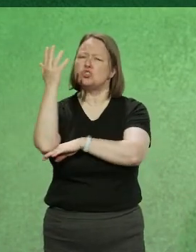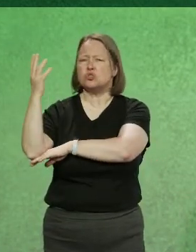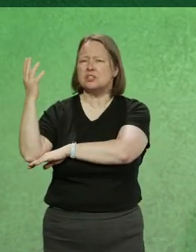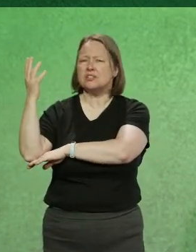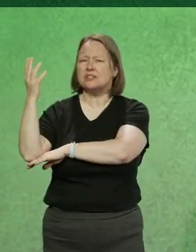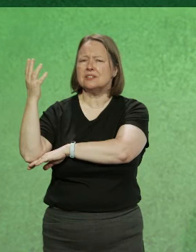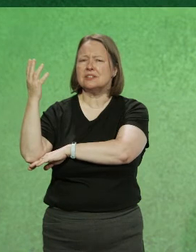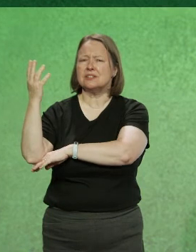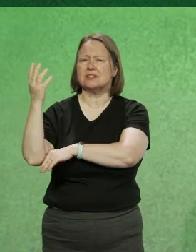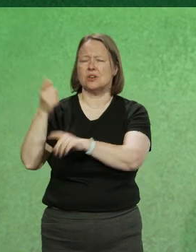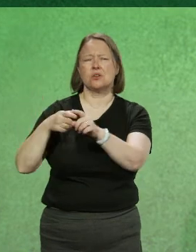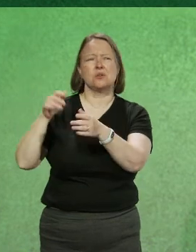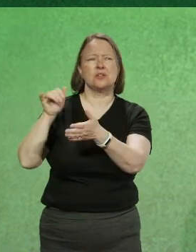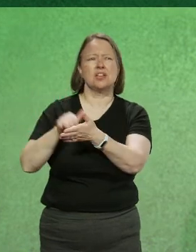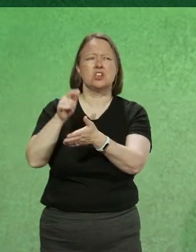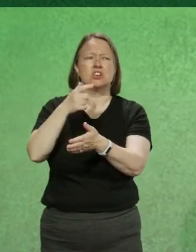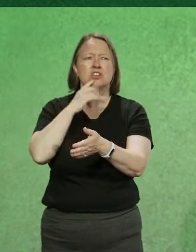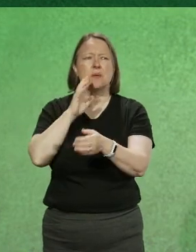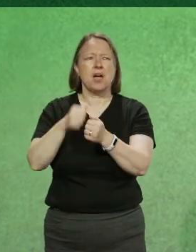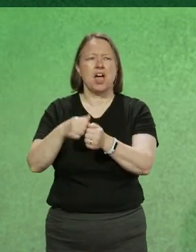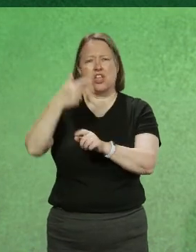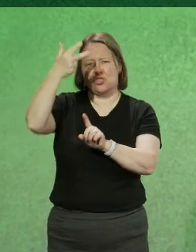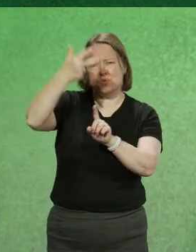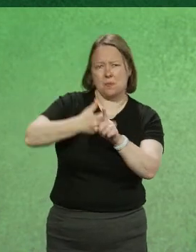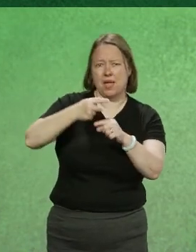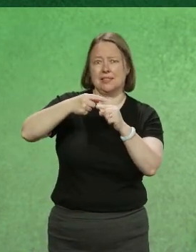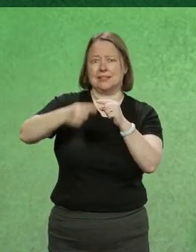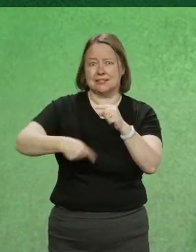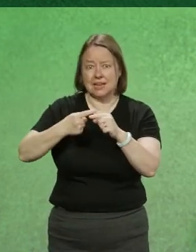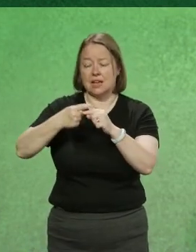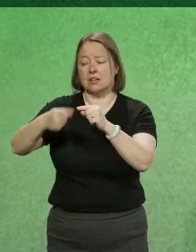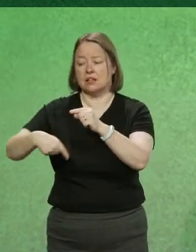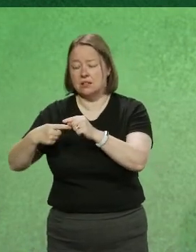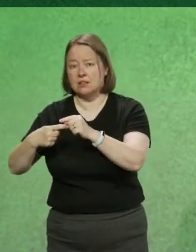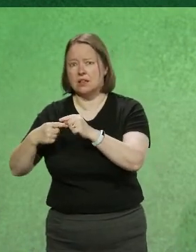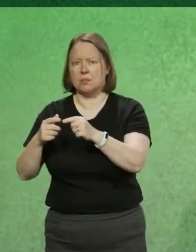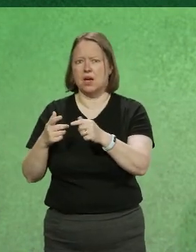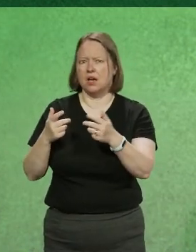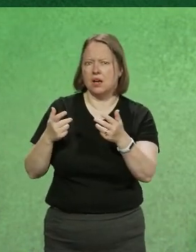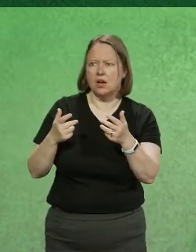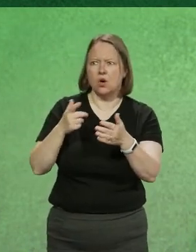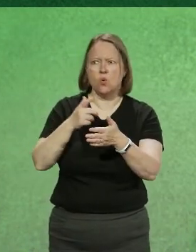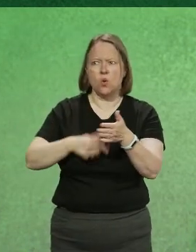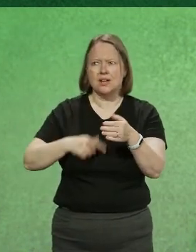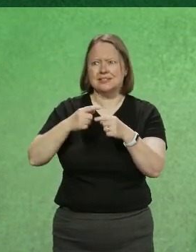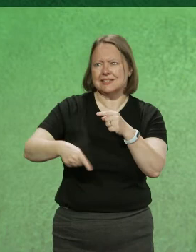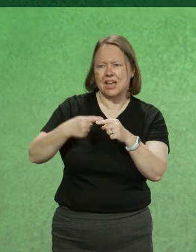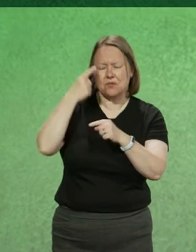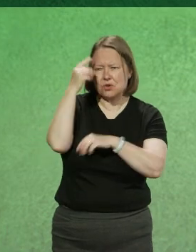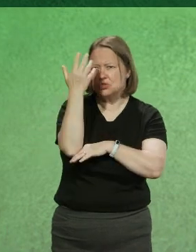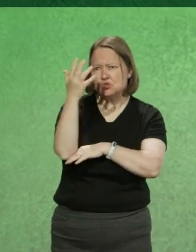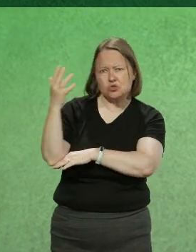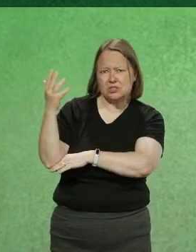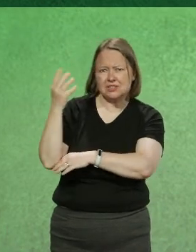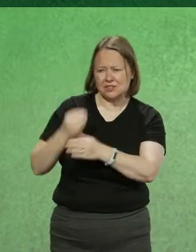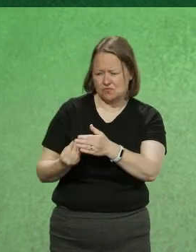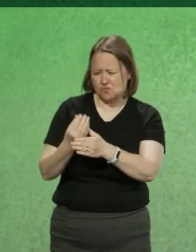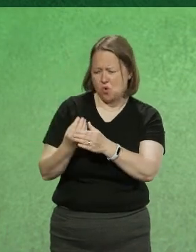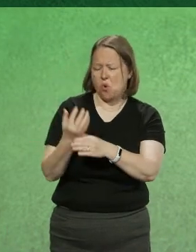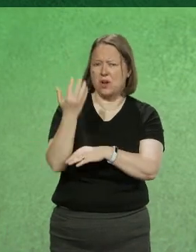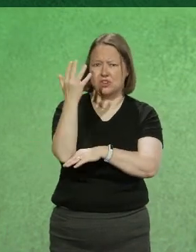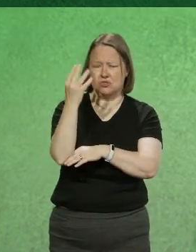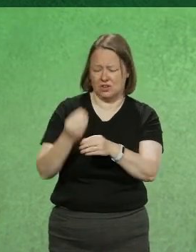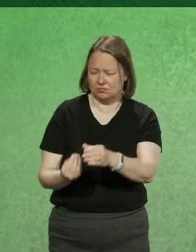see coming out? As you talked about, like being a 3-month cycle, but what's the cycle on the trees, on the growth of these trees